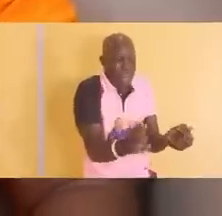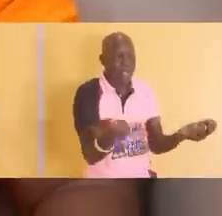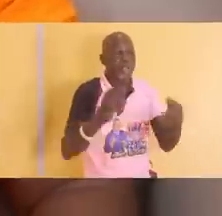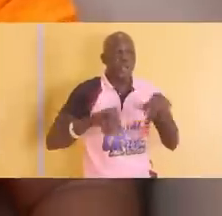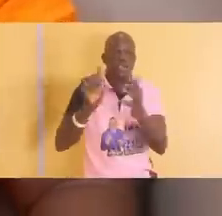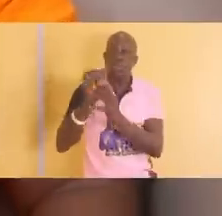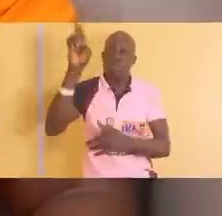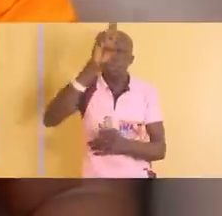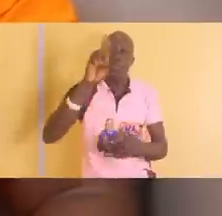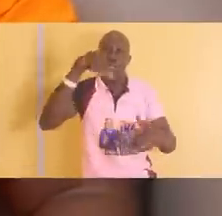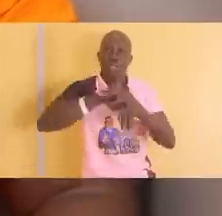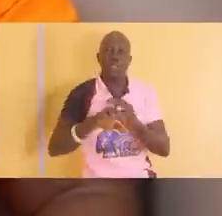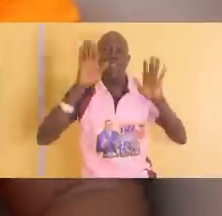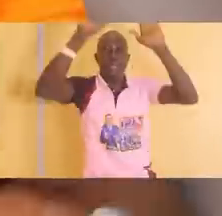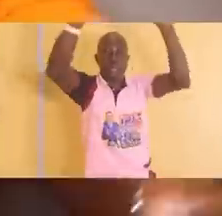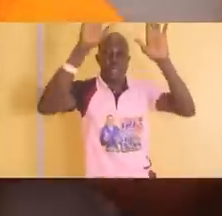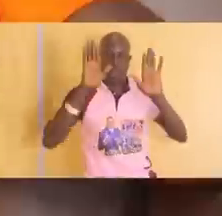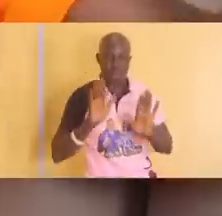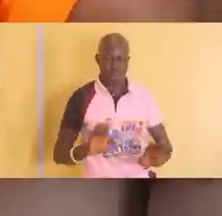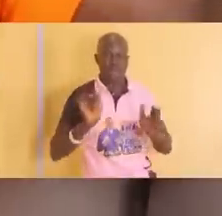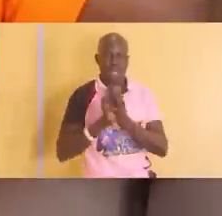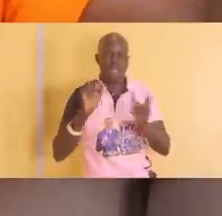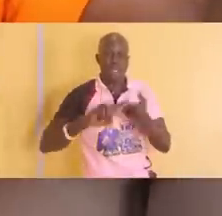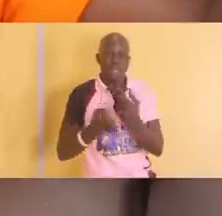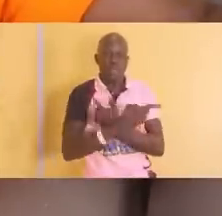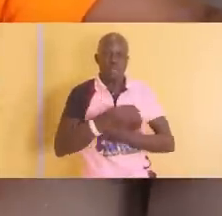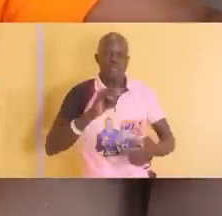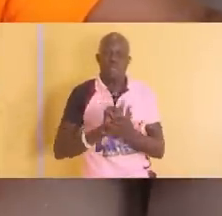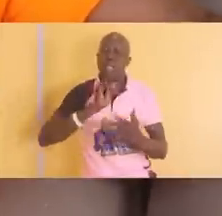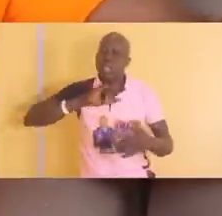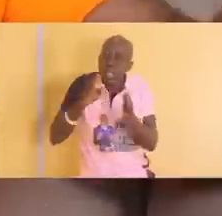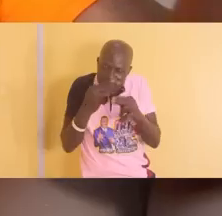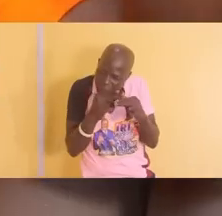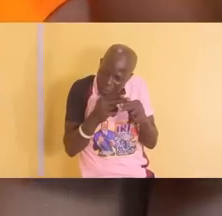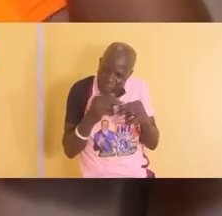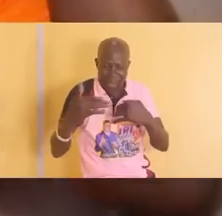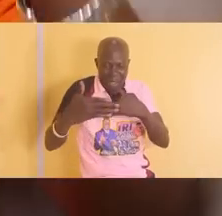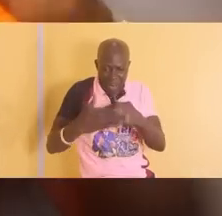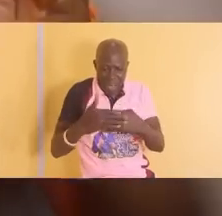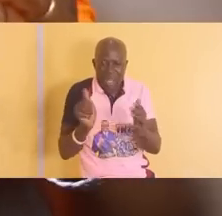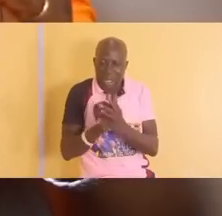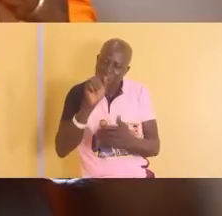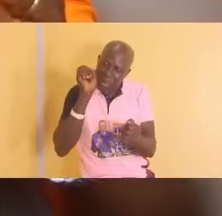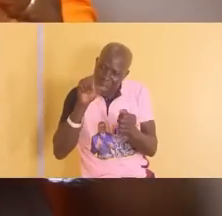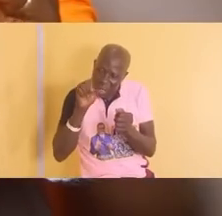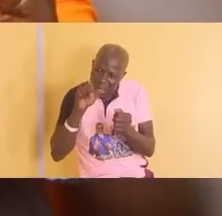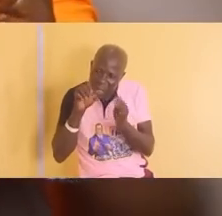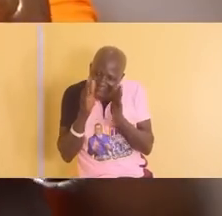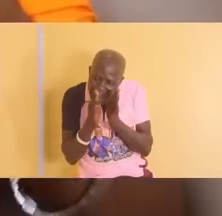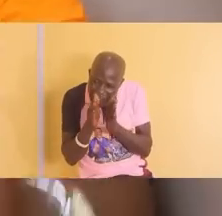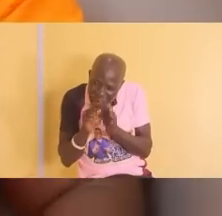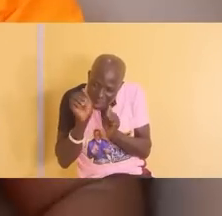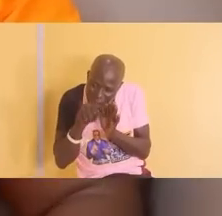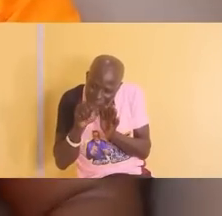sign. They use it for signs and wonders. The day is final. He is knocking at the